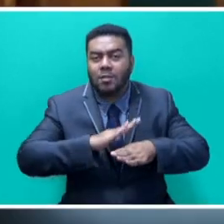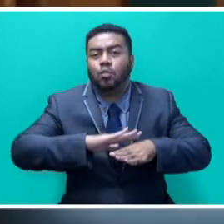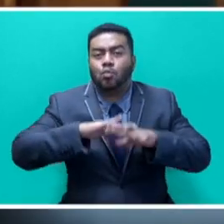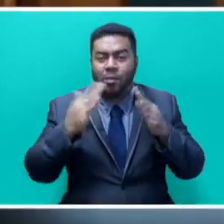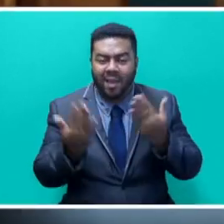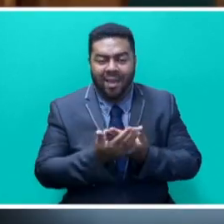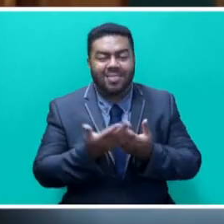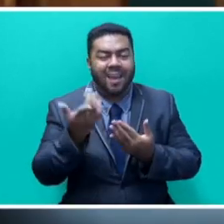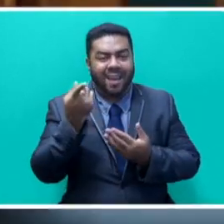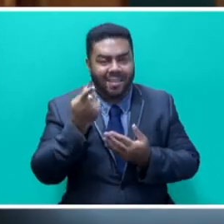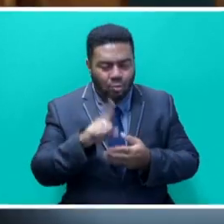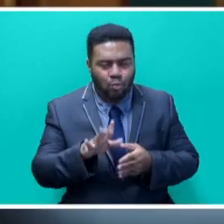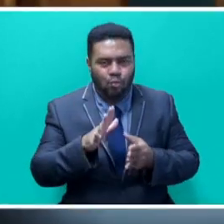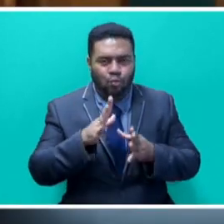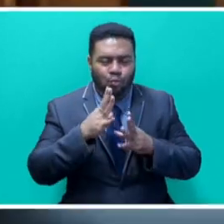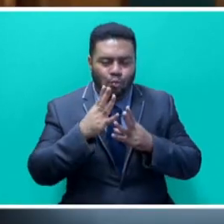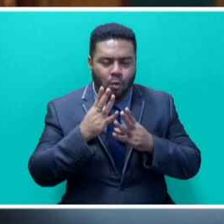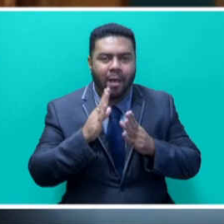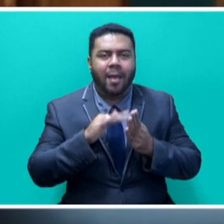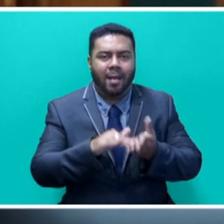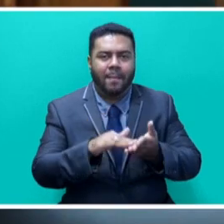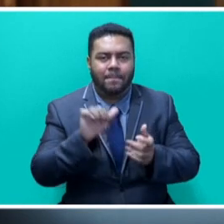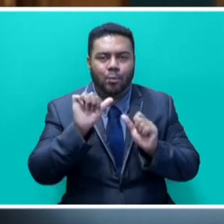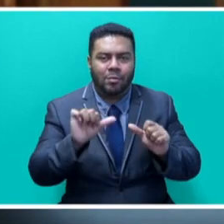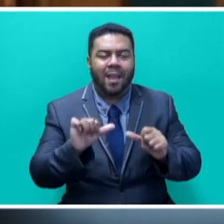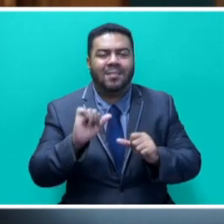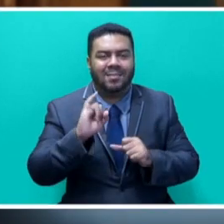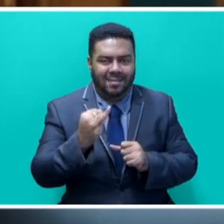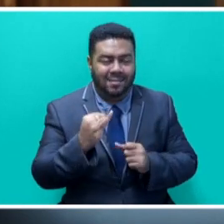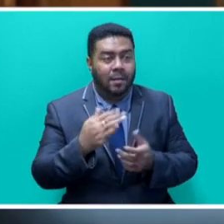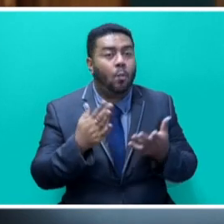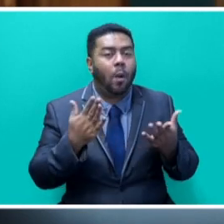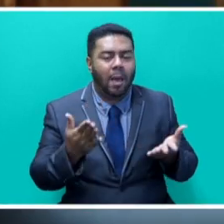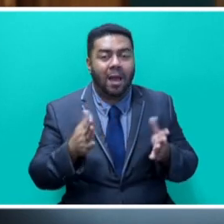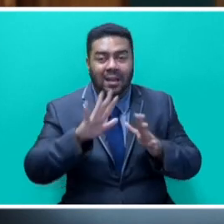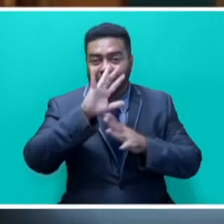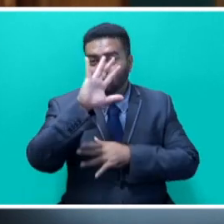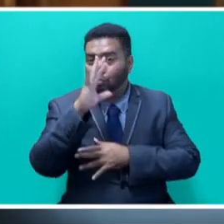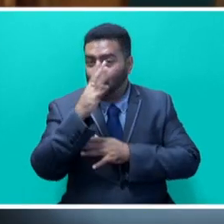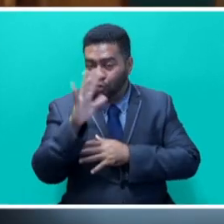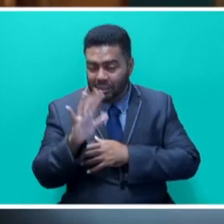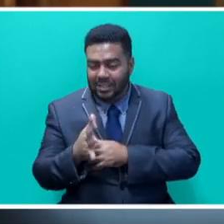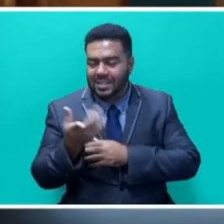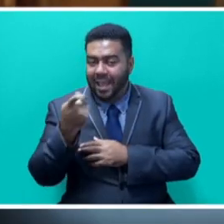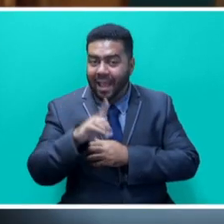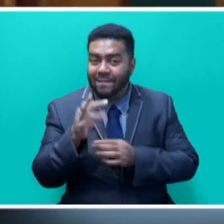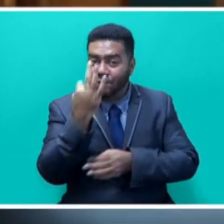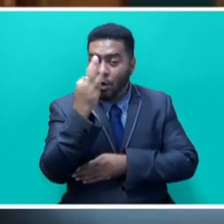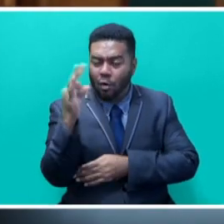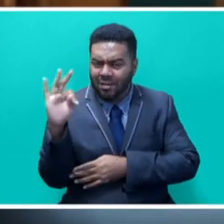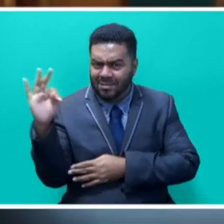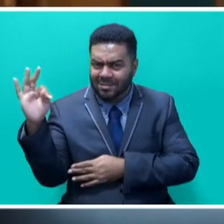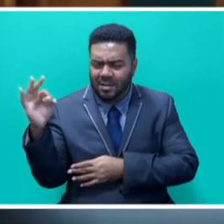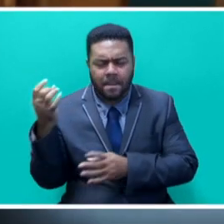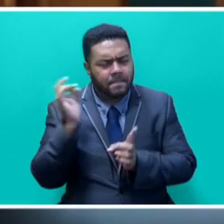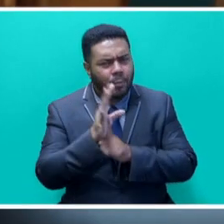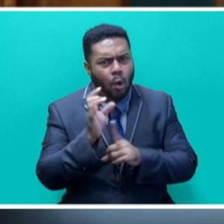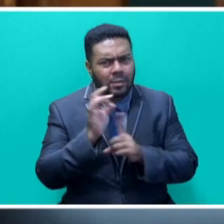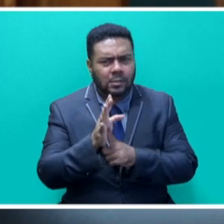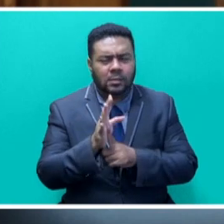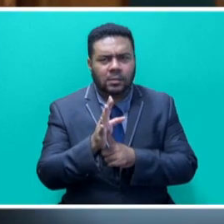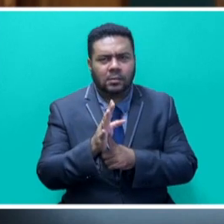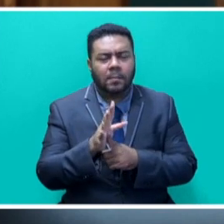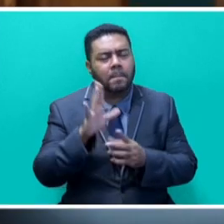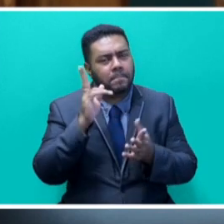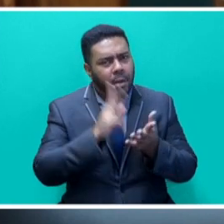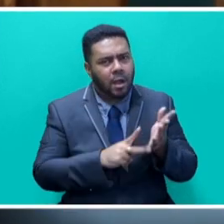tree planting campaign. Mr. Speaker, trees and forests are an important nature-based solution for mitigating climate change